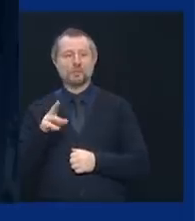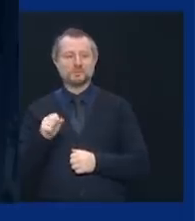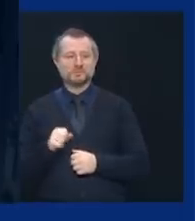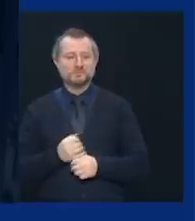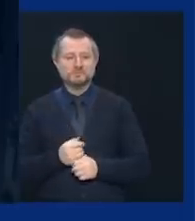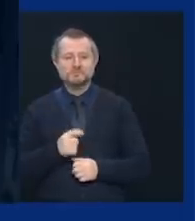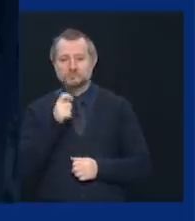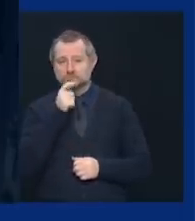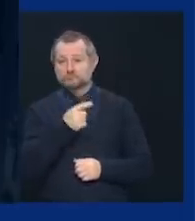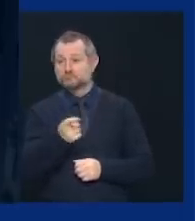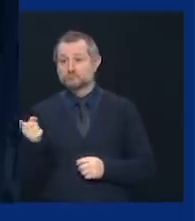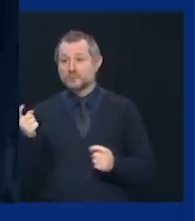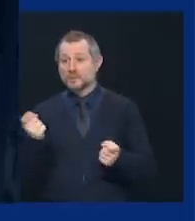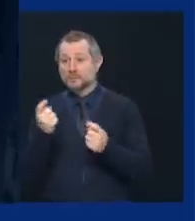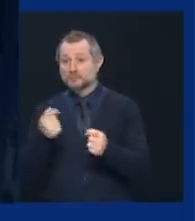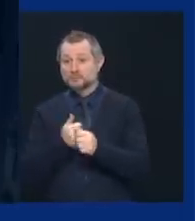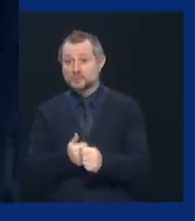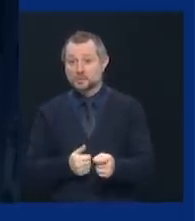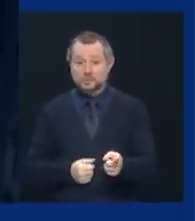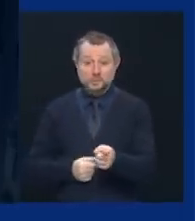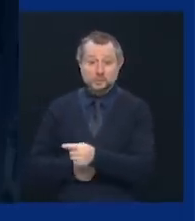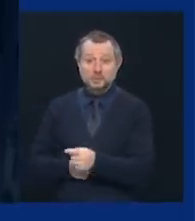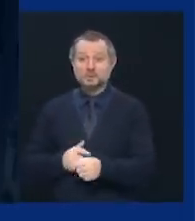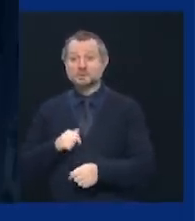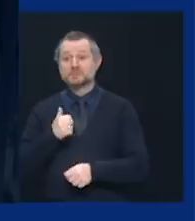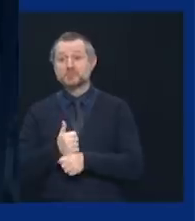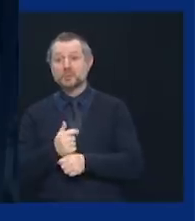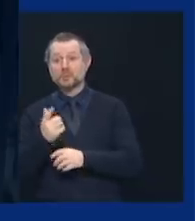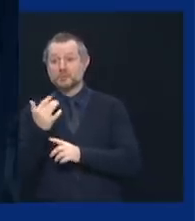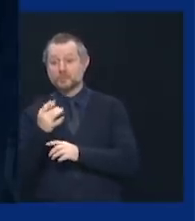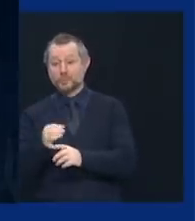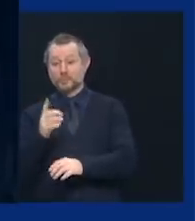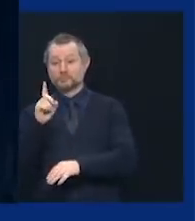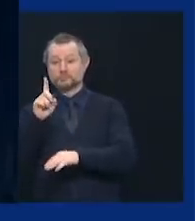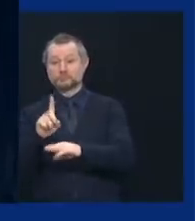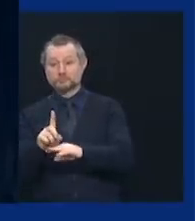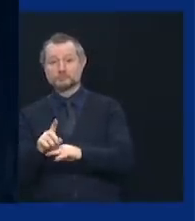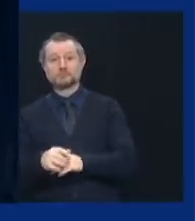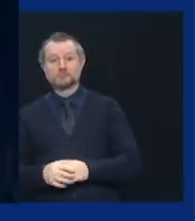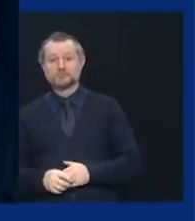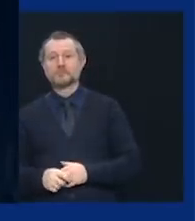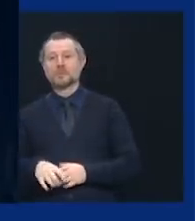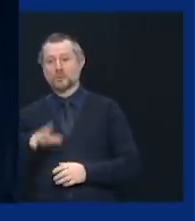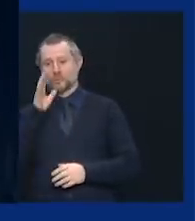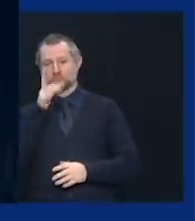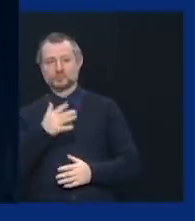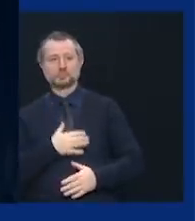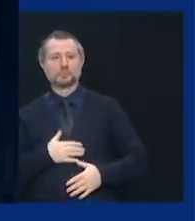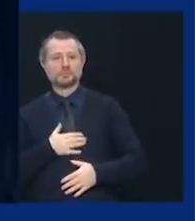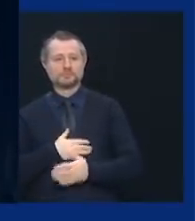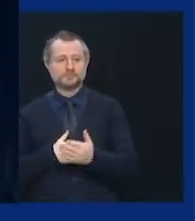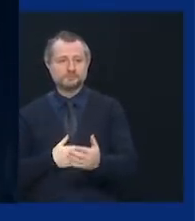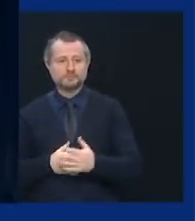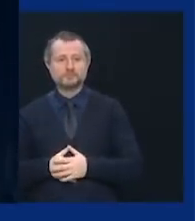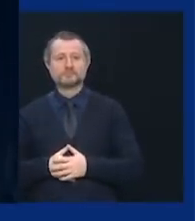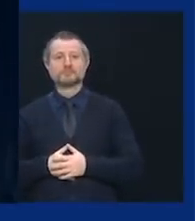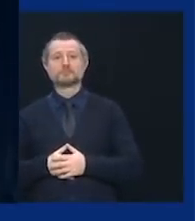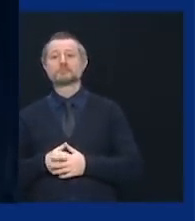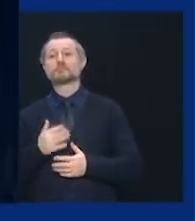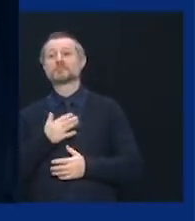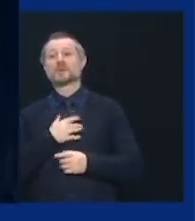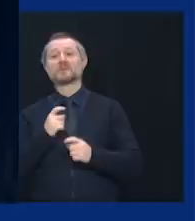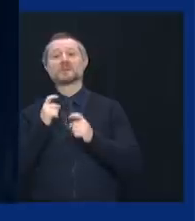If you're putting up your poll today, we hope you enjoy. My Festivus gift to the